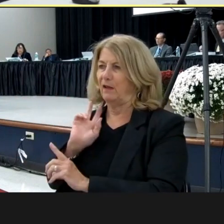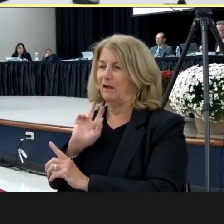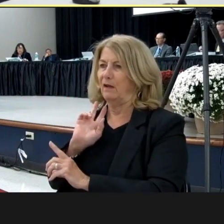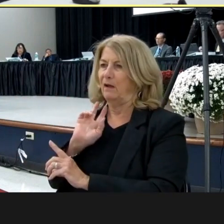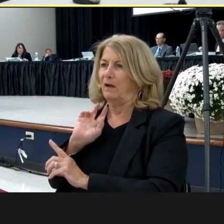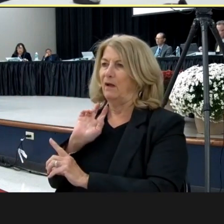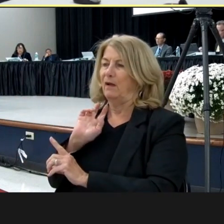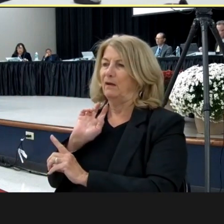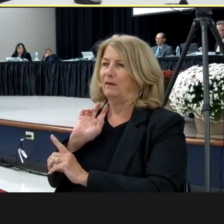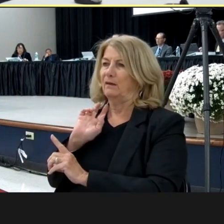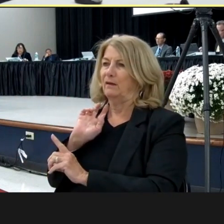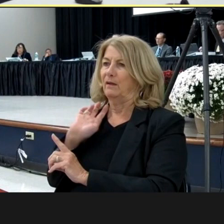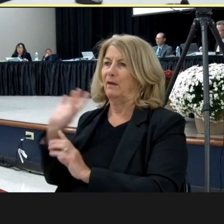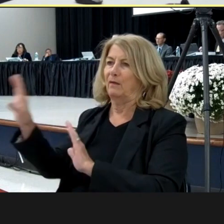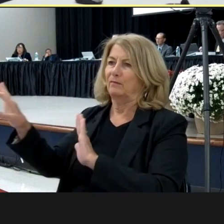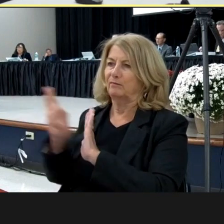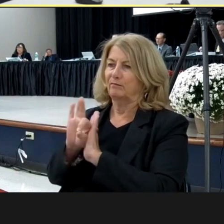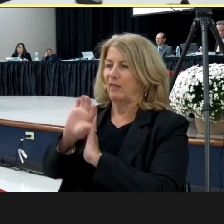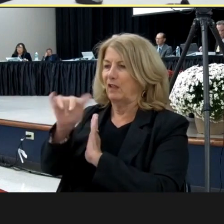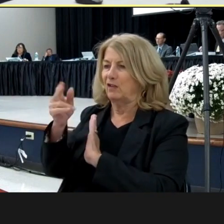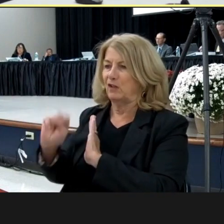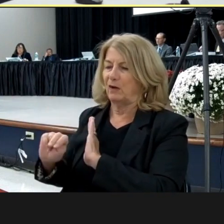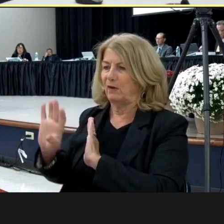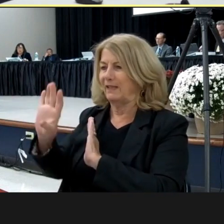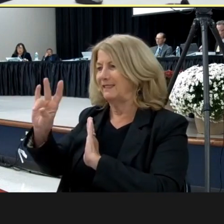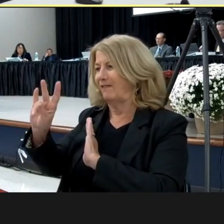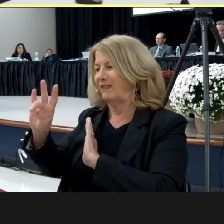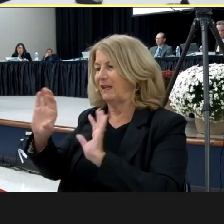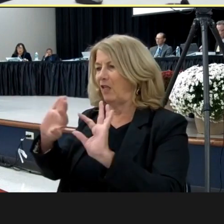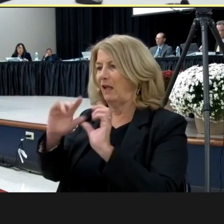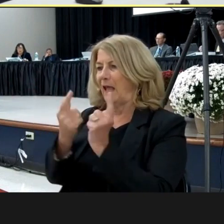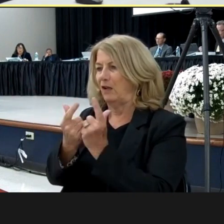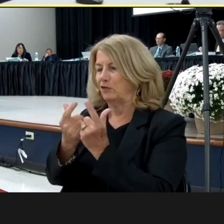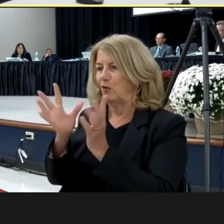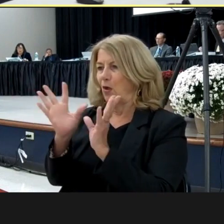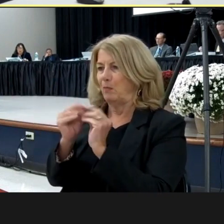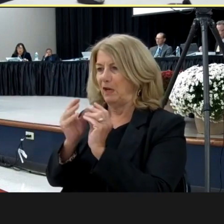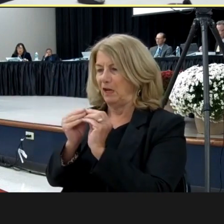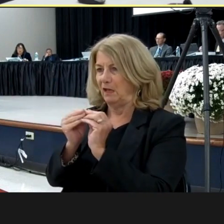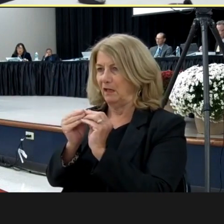will be during the January 17th council meeting.